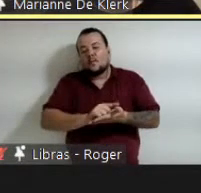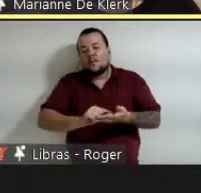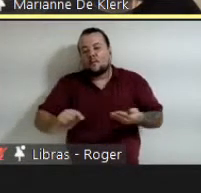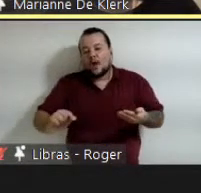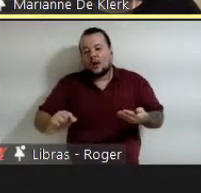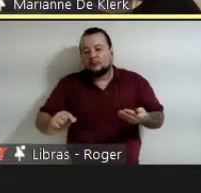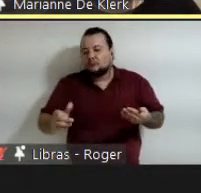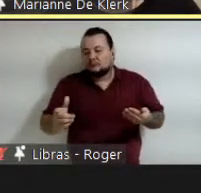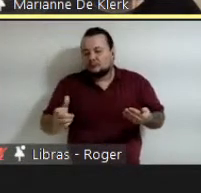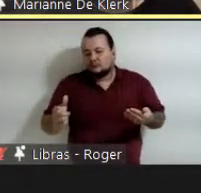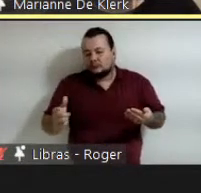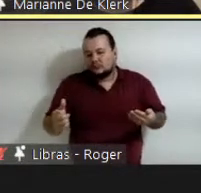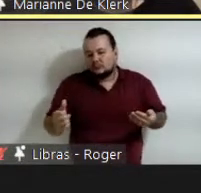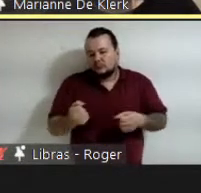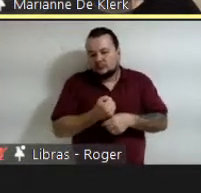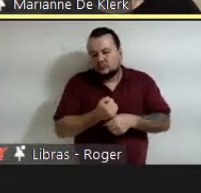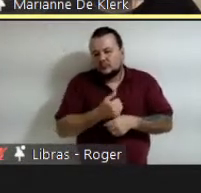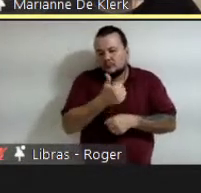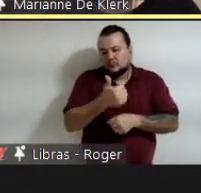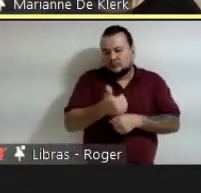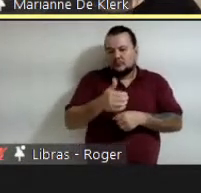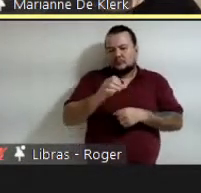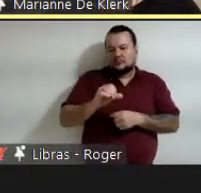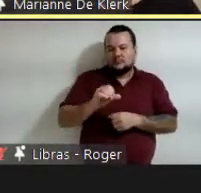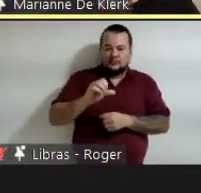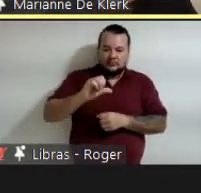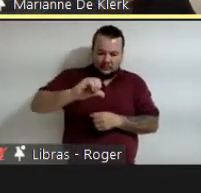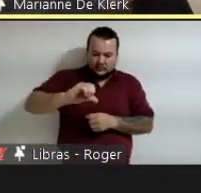1990s, and it's under big threat.